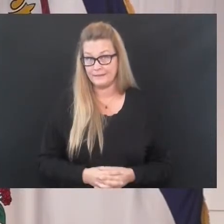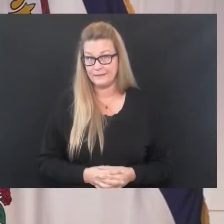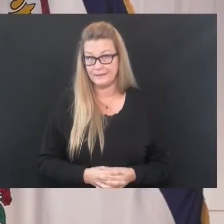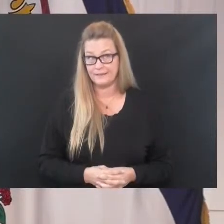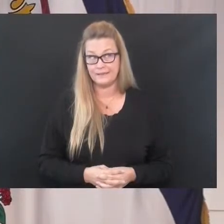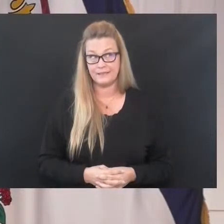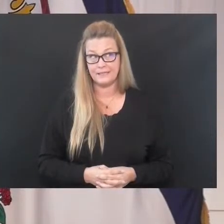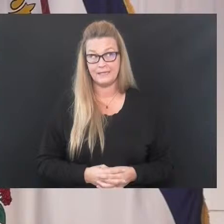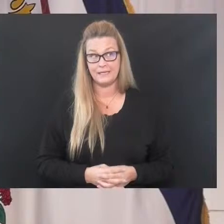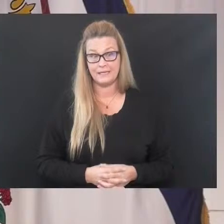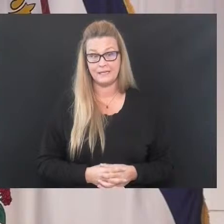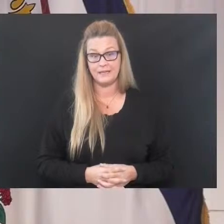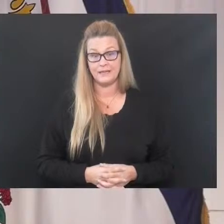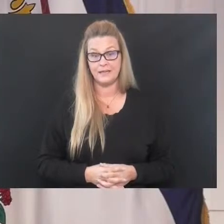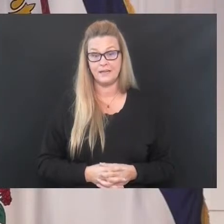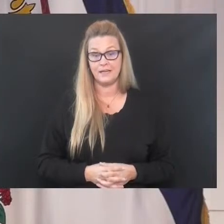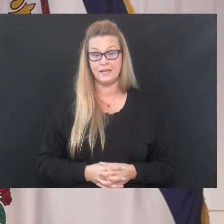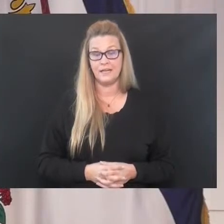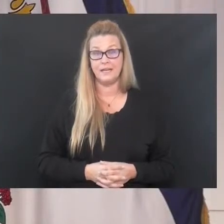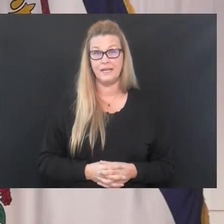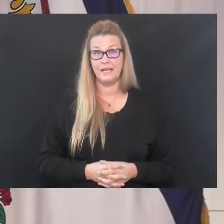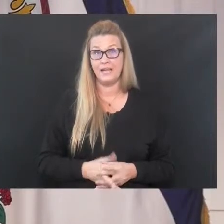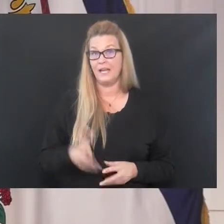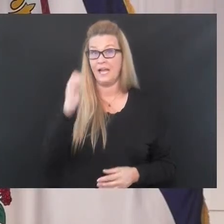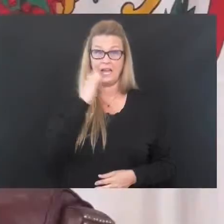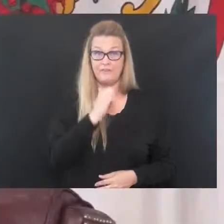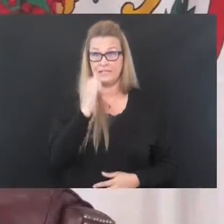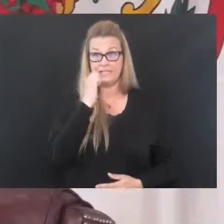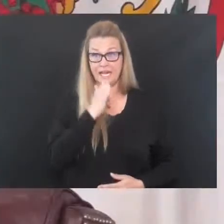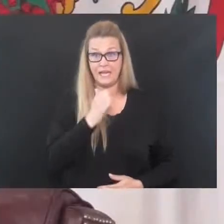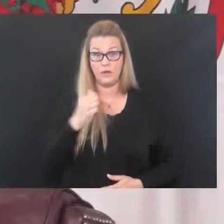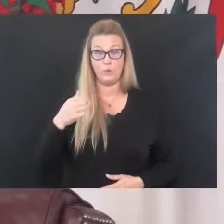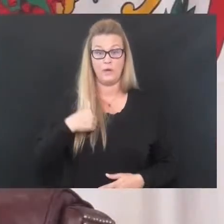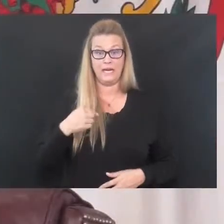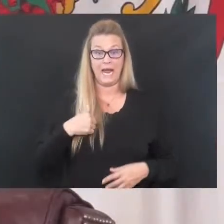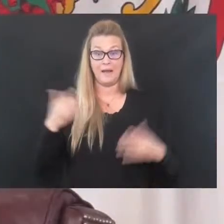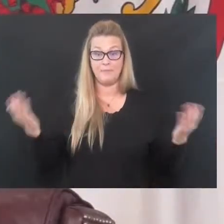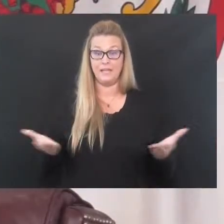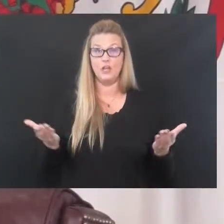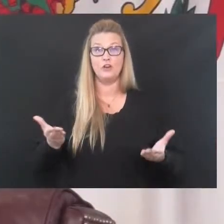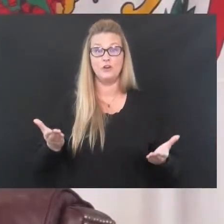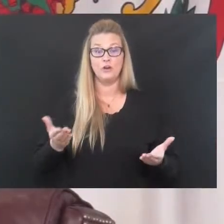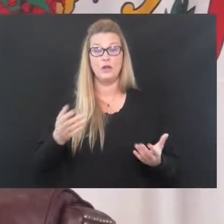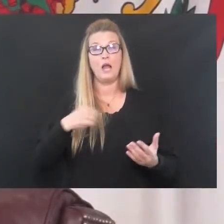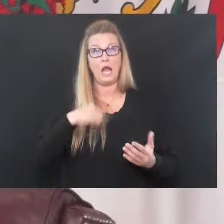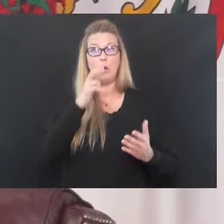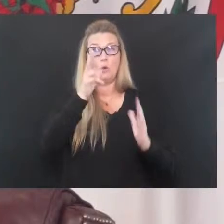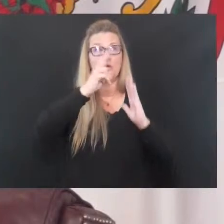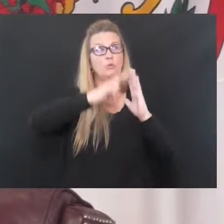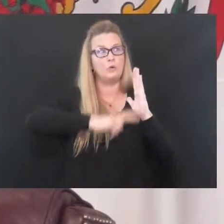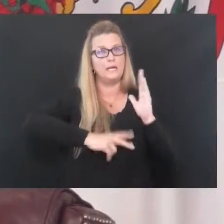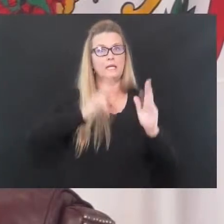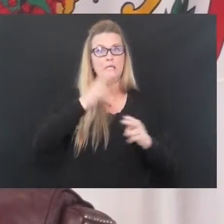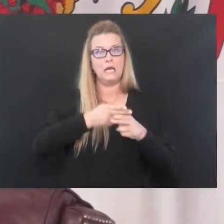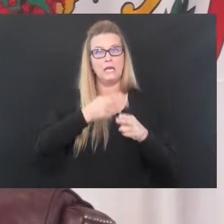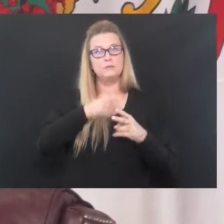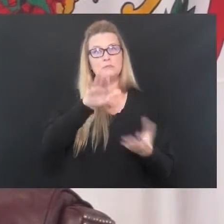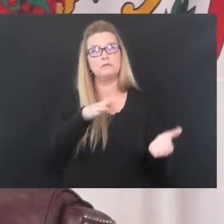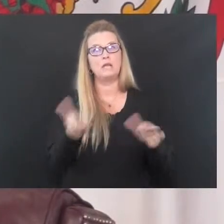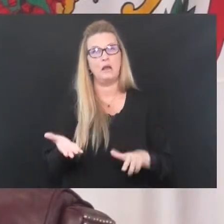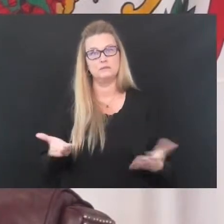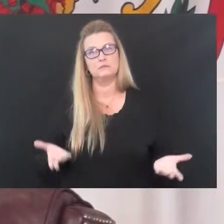is every other day when Jim walks in here, he's going to be reading names. There's no way around